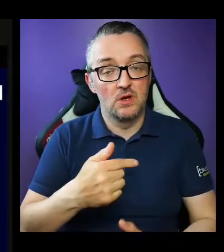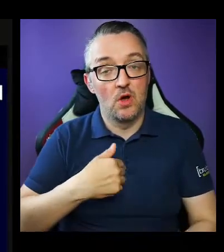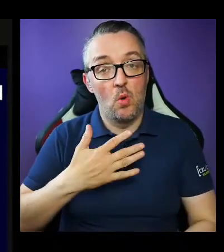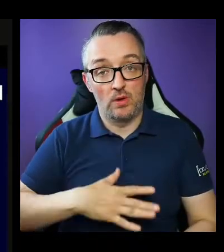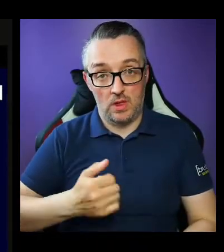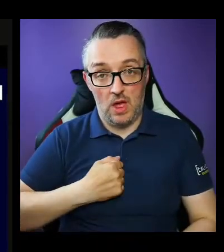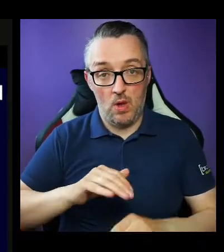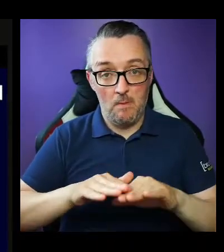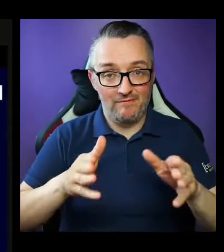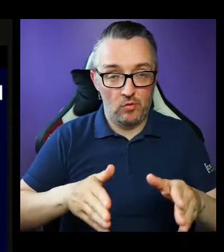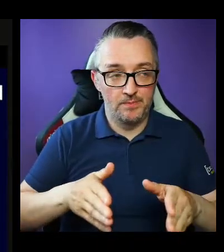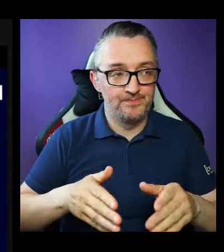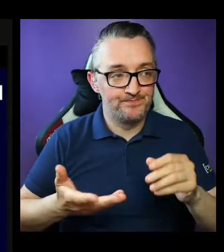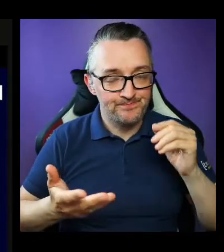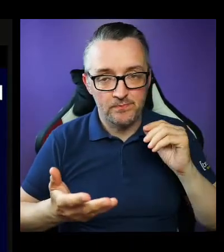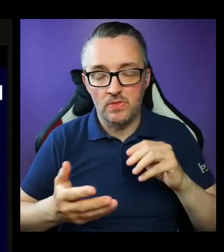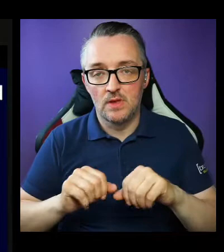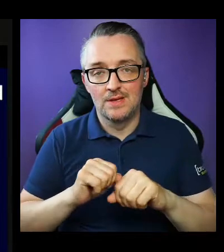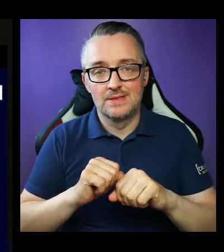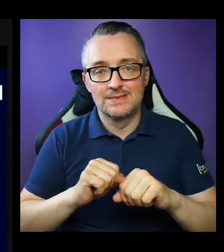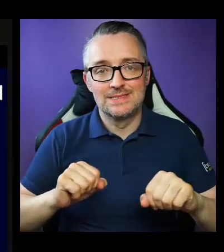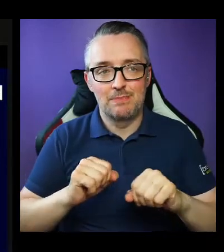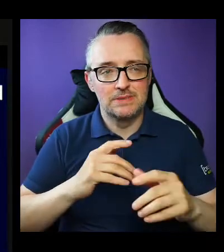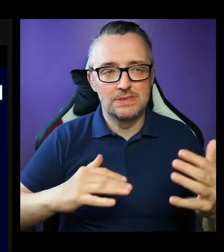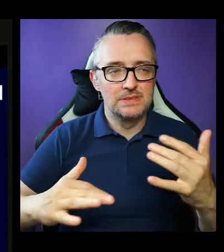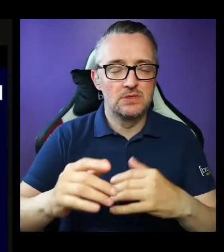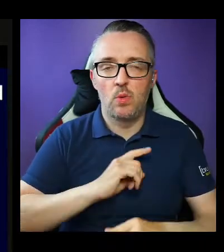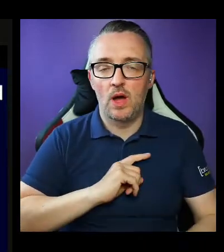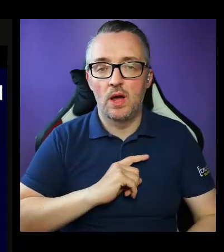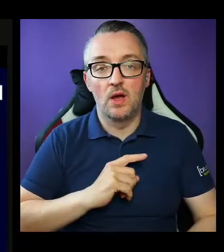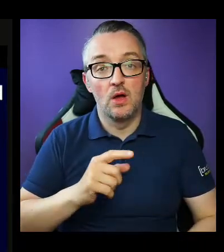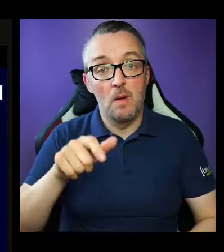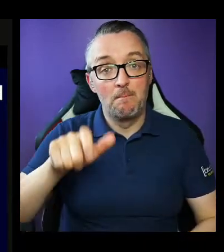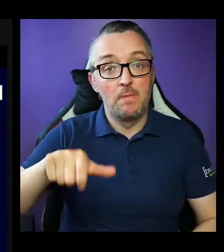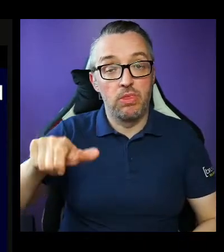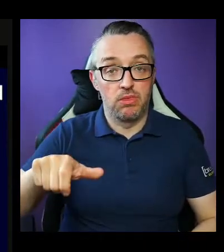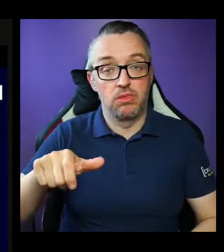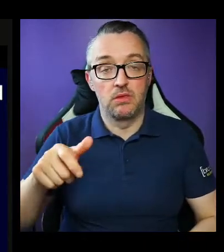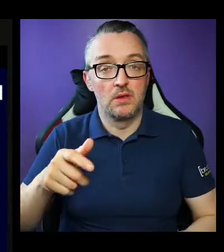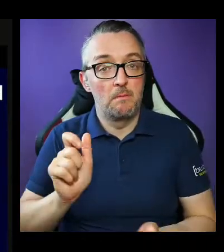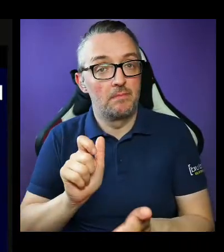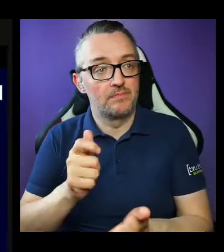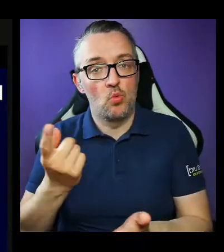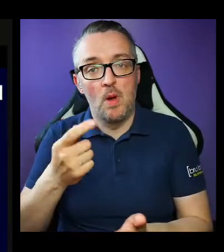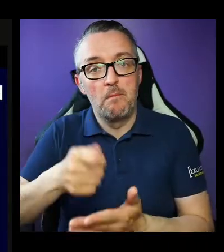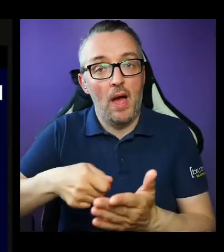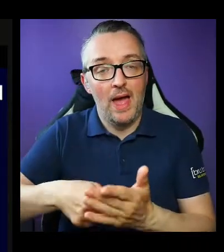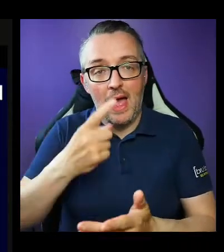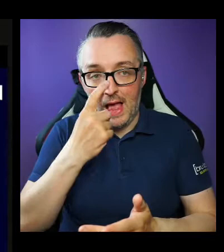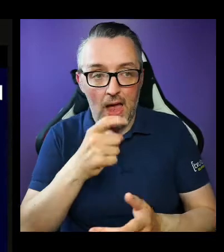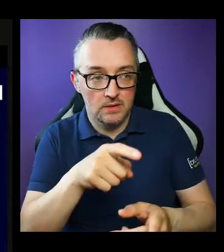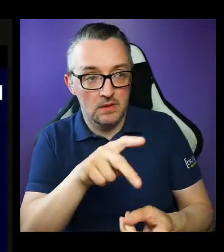platform to be a space for consumers to find trusted companies and also a space where they can share